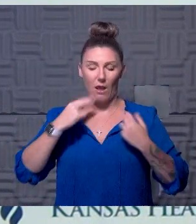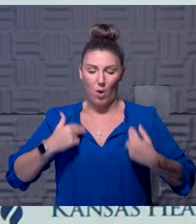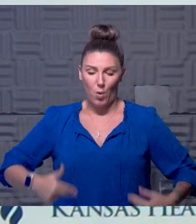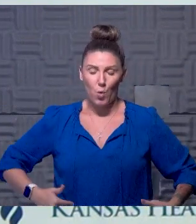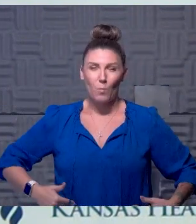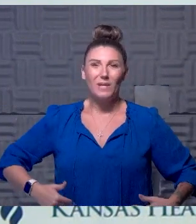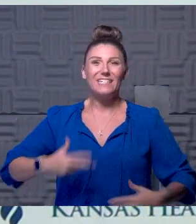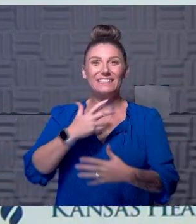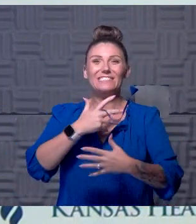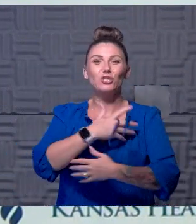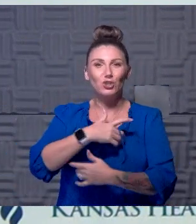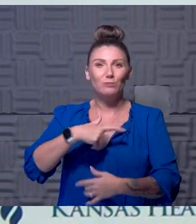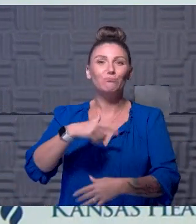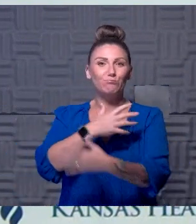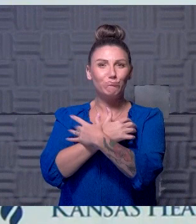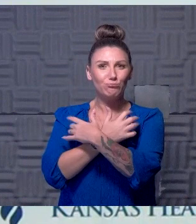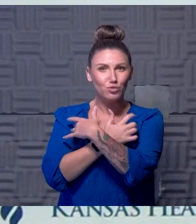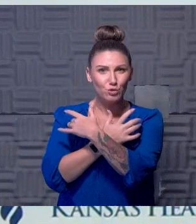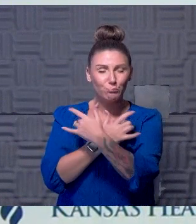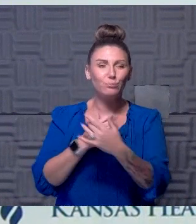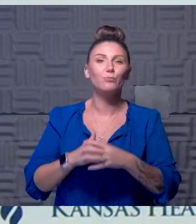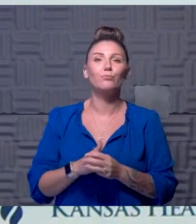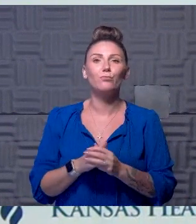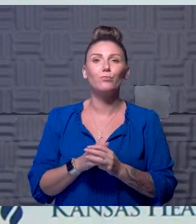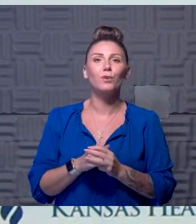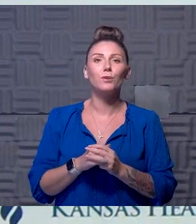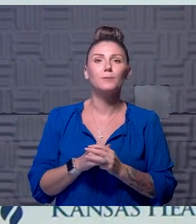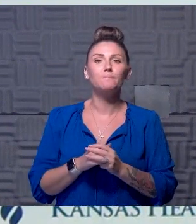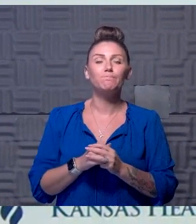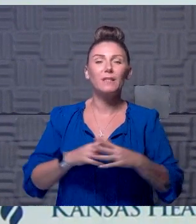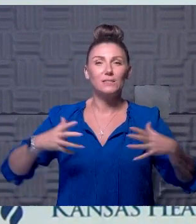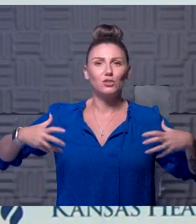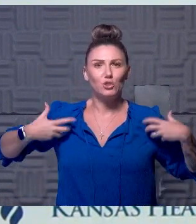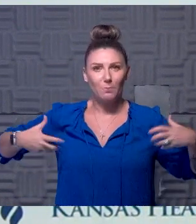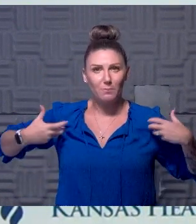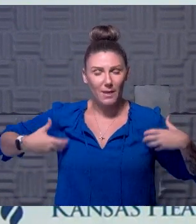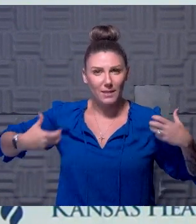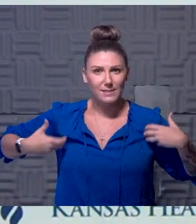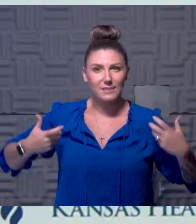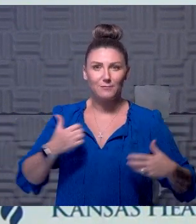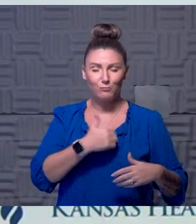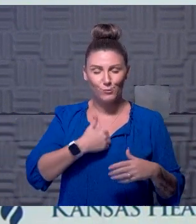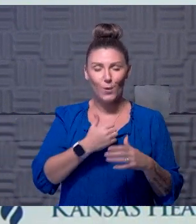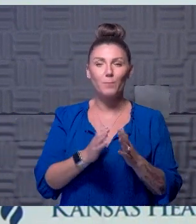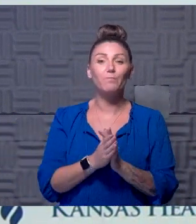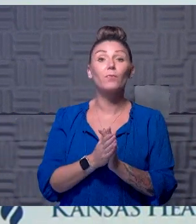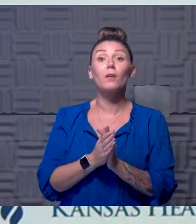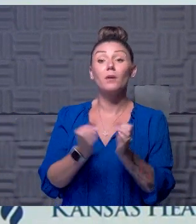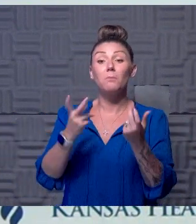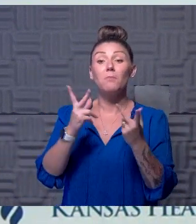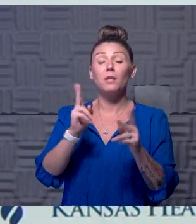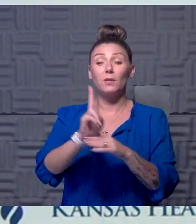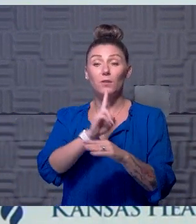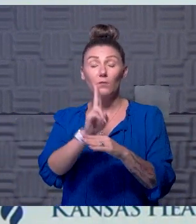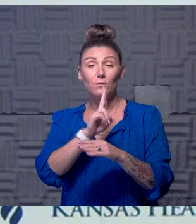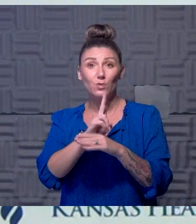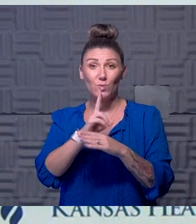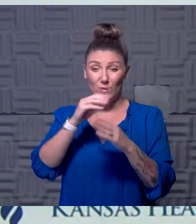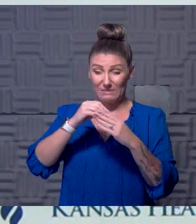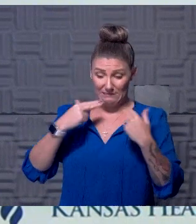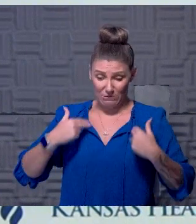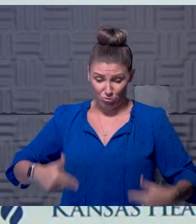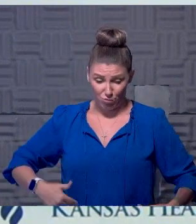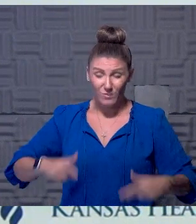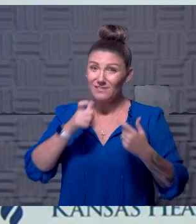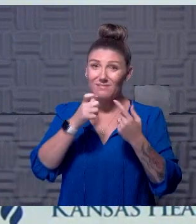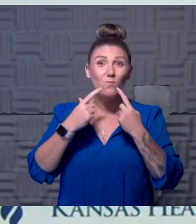on purpose. The reason is a lot of people that have used adenoviral vectors that are human in previous vaccines have not